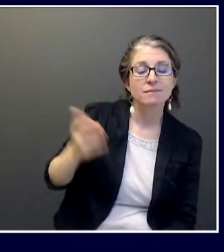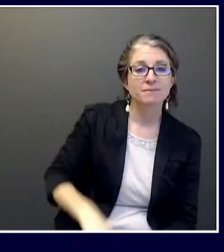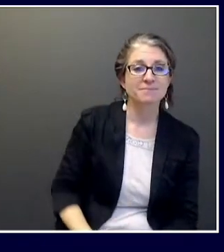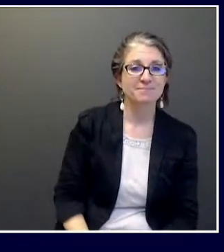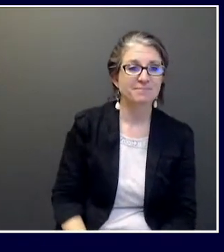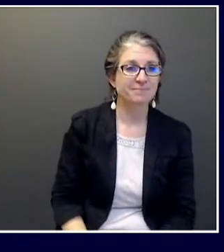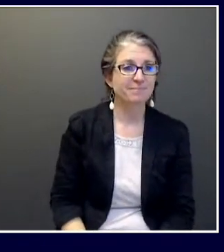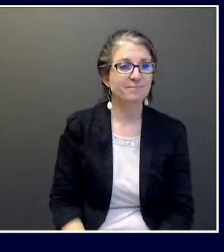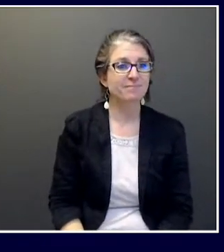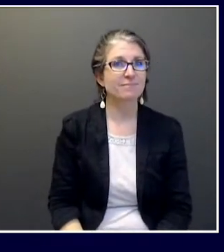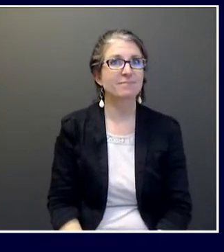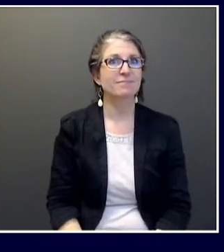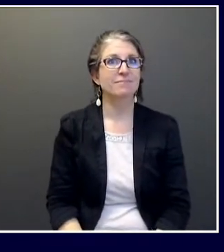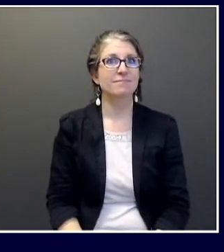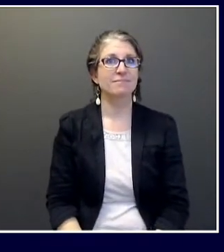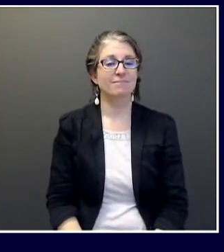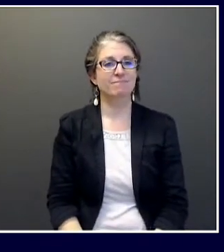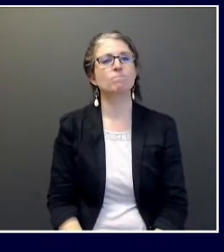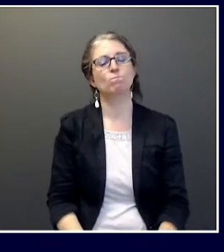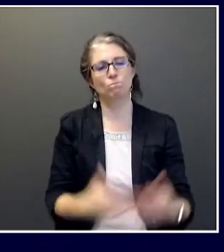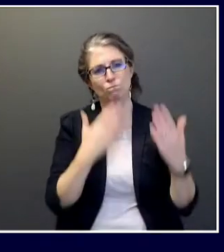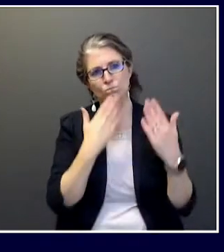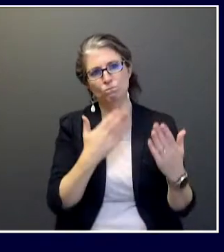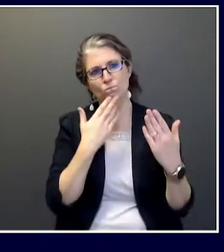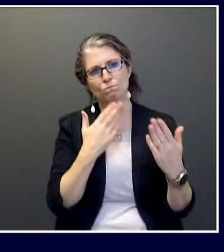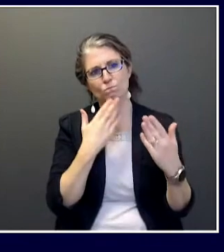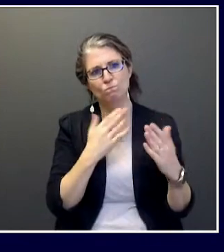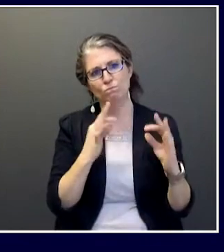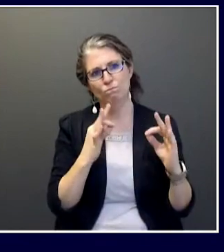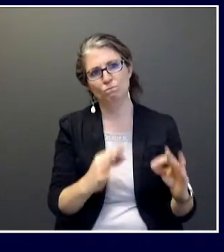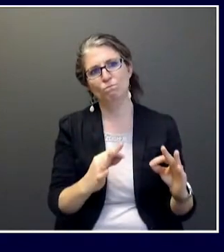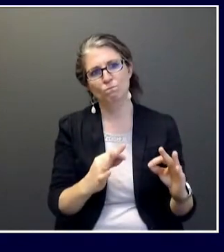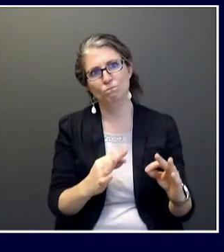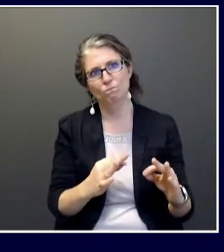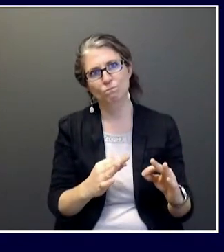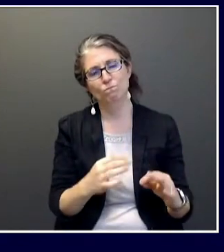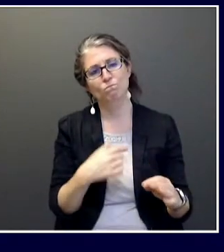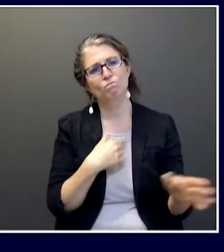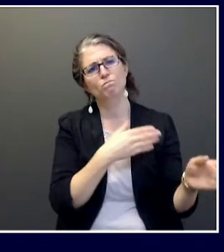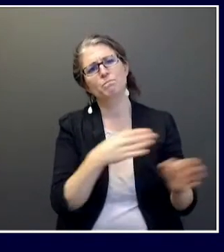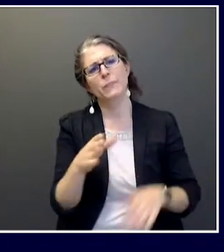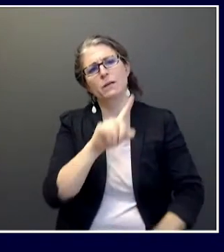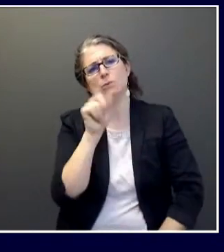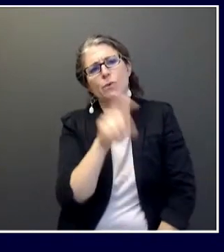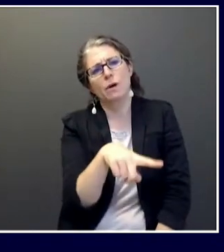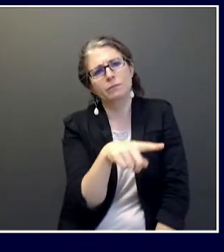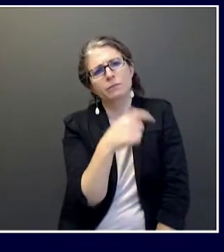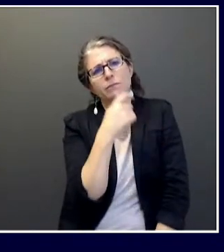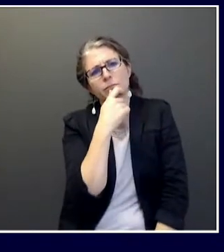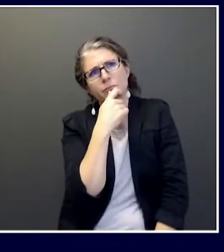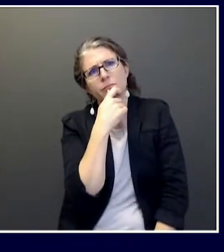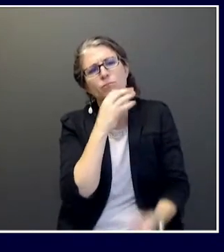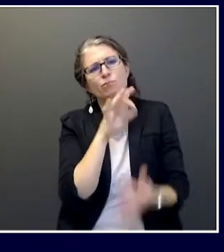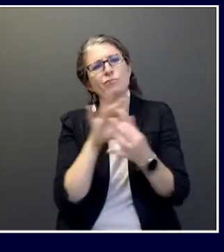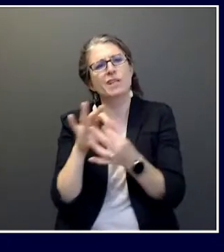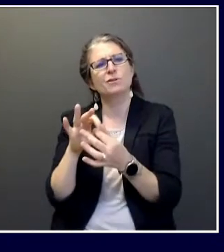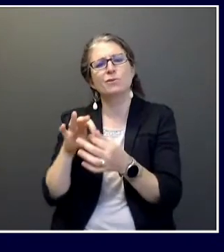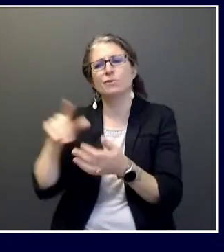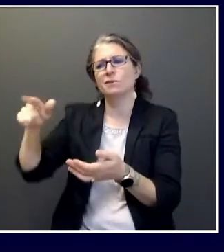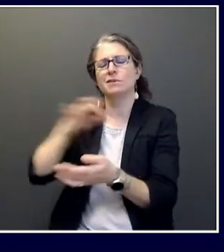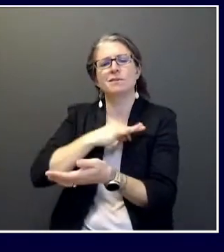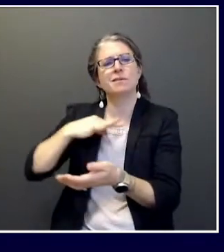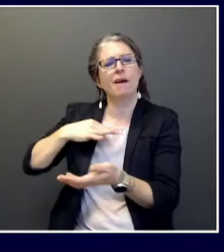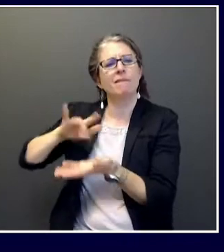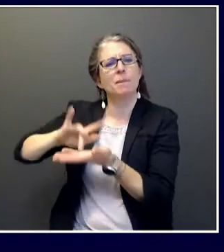Thank you very much. I was going to ask about healthcare workers, but I feel like we've more or less covered that at this